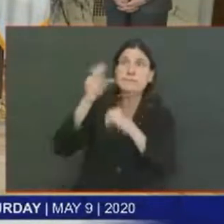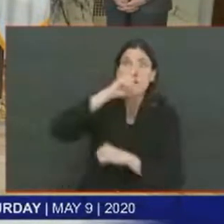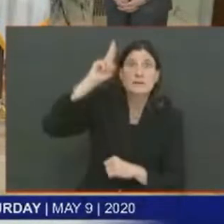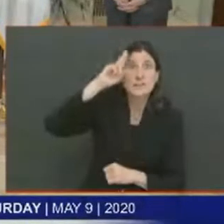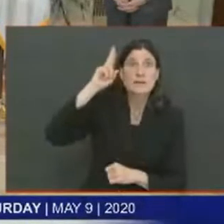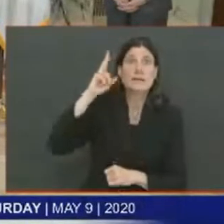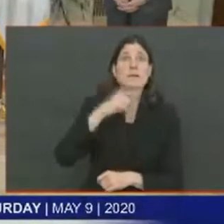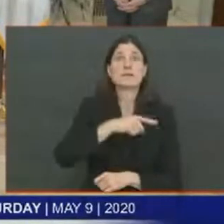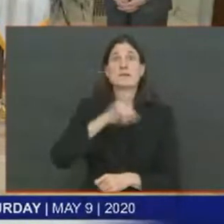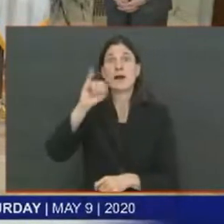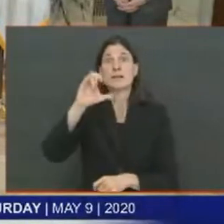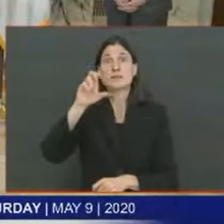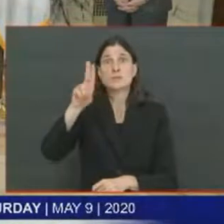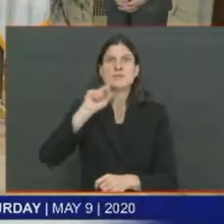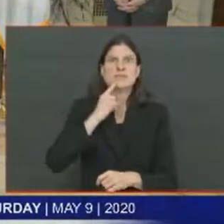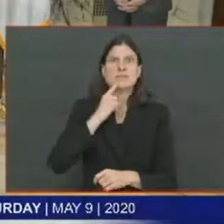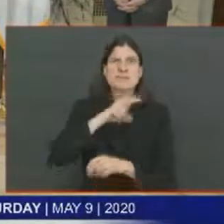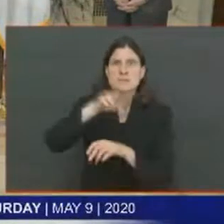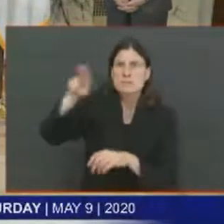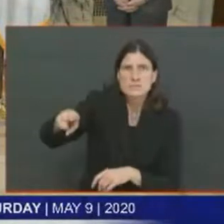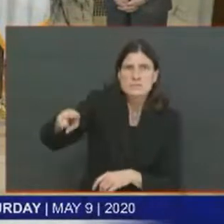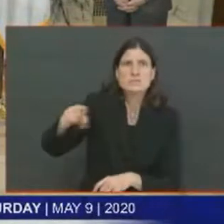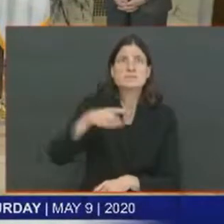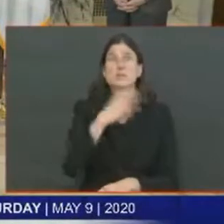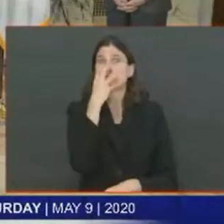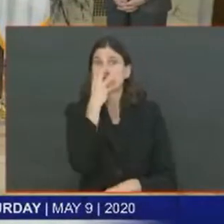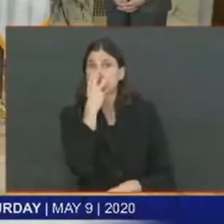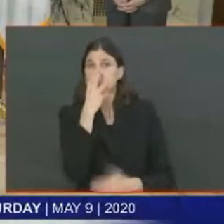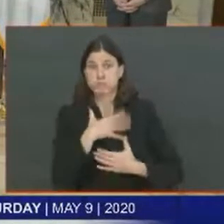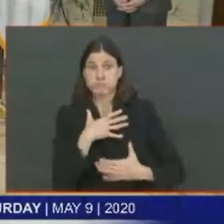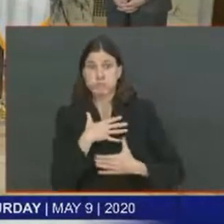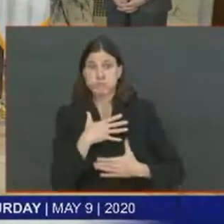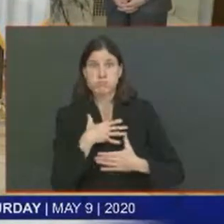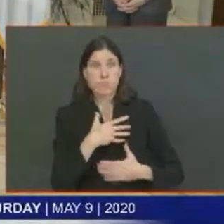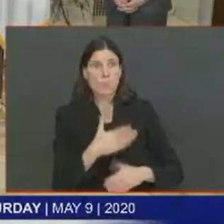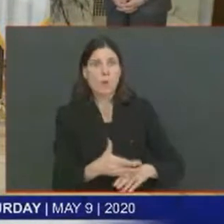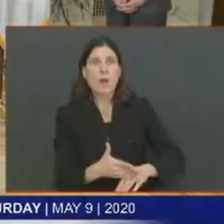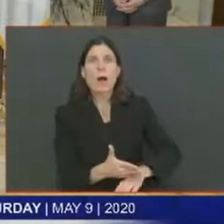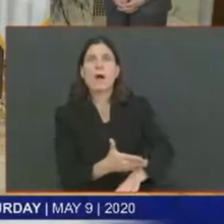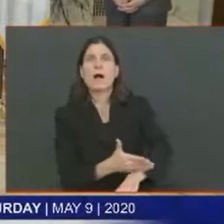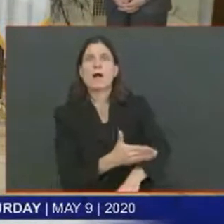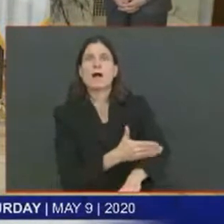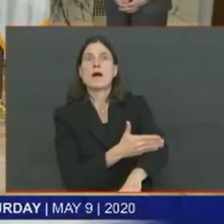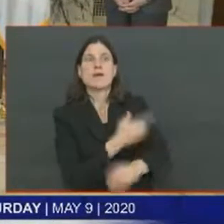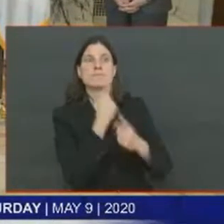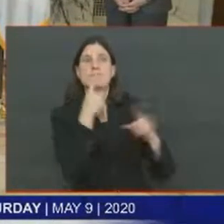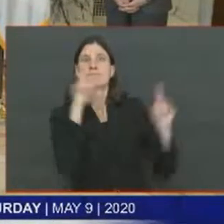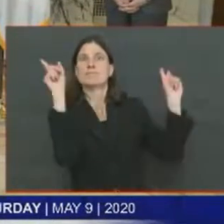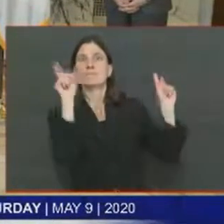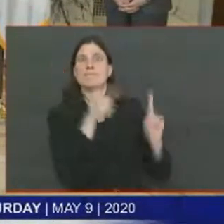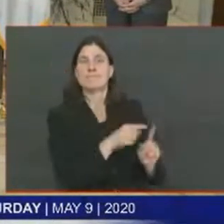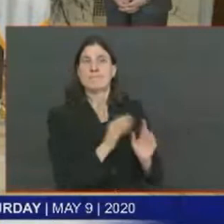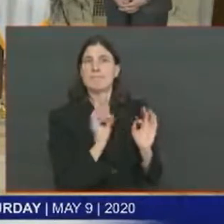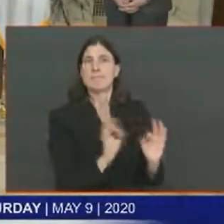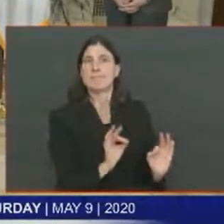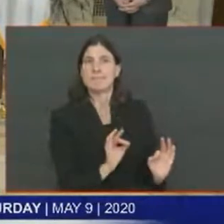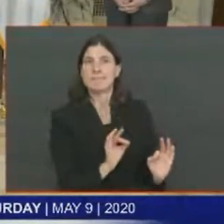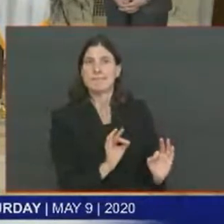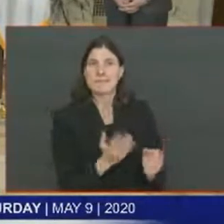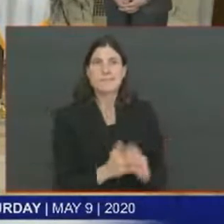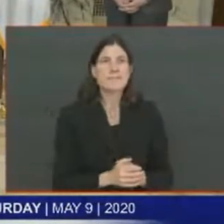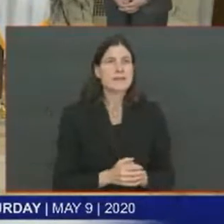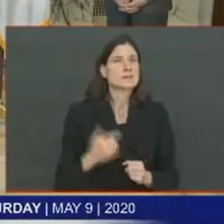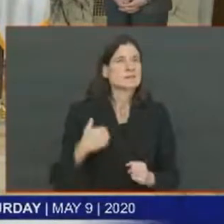was ventilated, and did recover. So it definitely is possible. I would have to look through the numbers to get you an